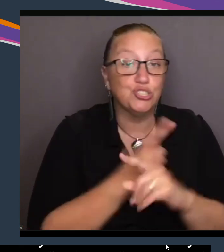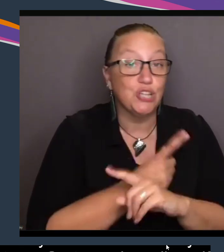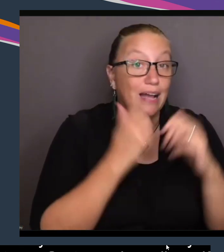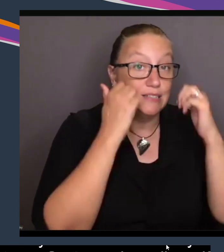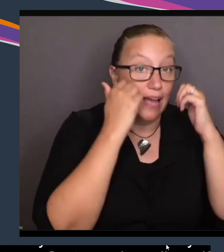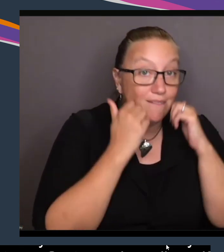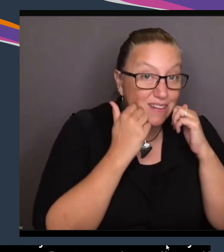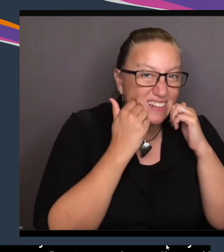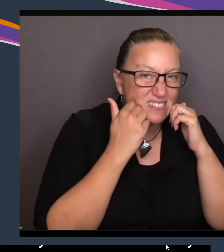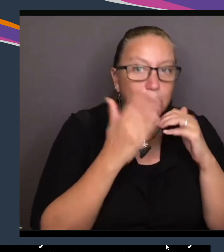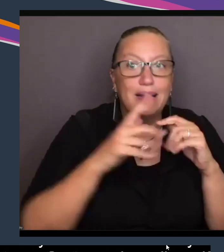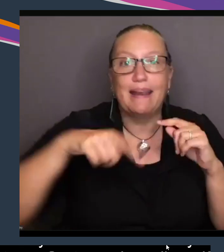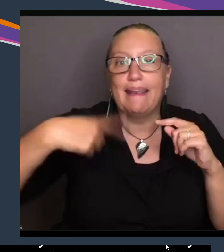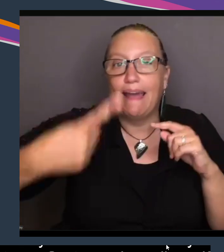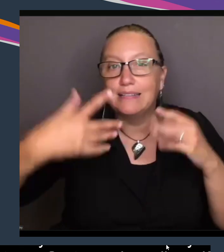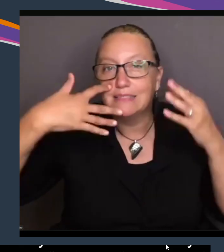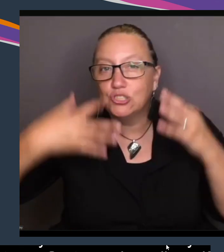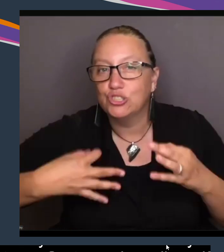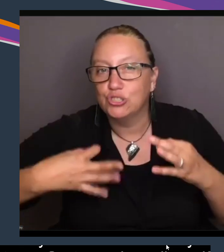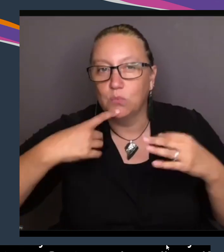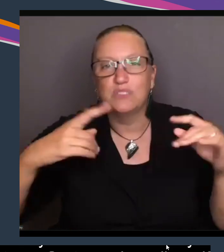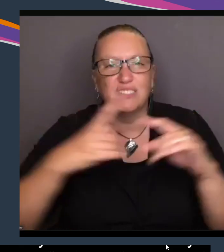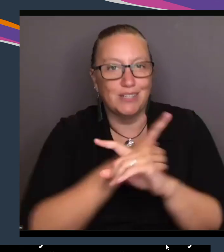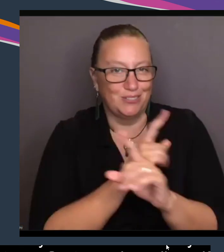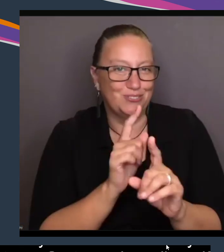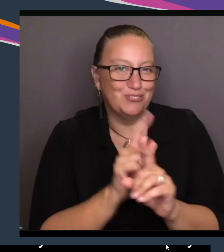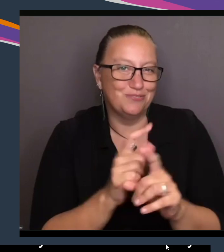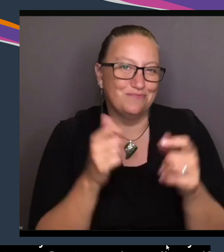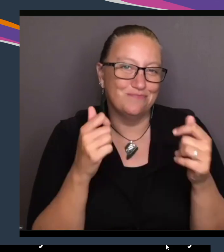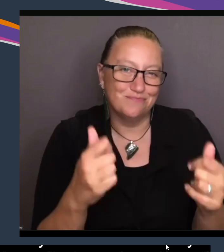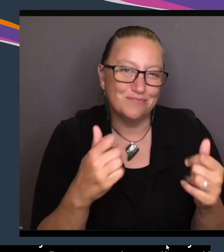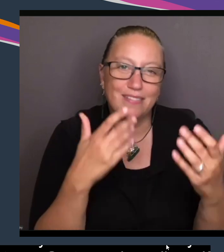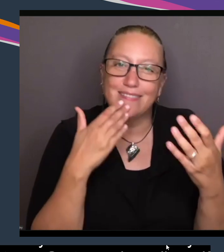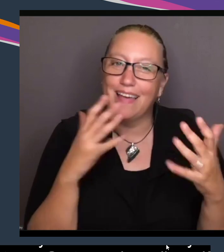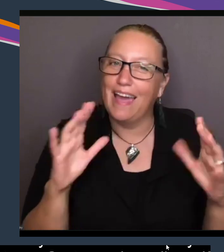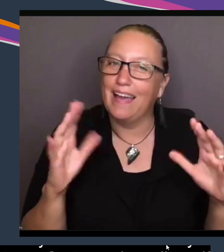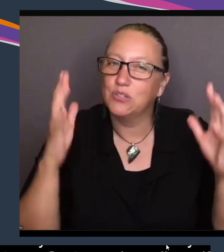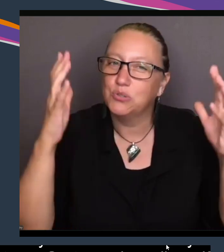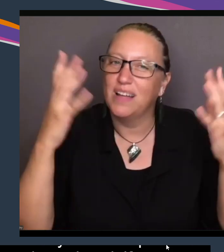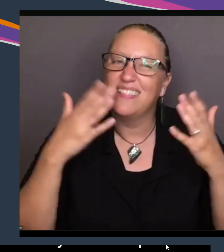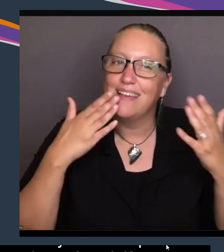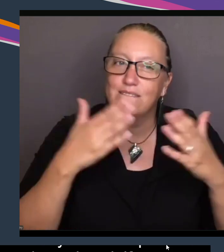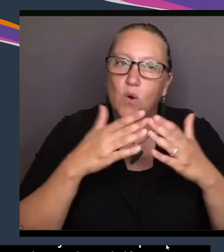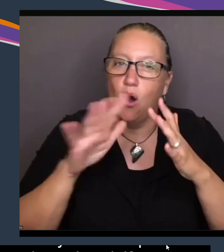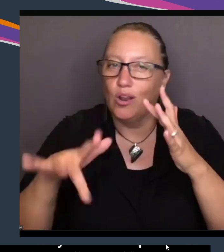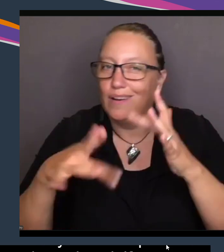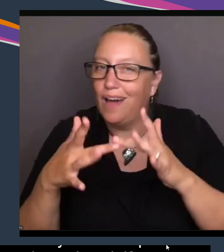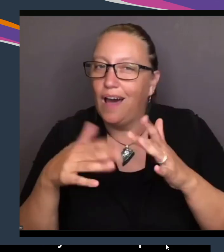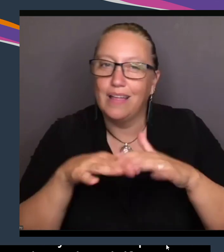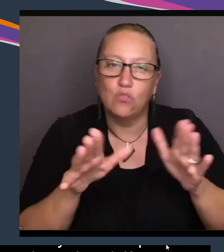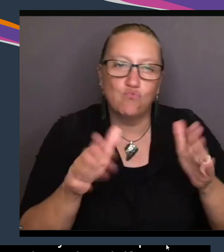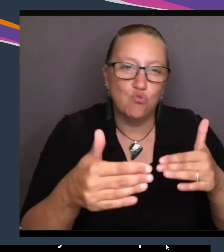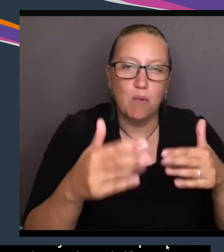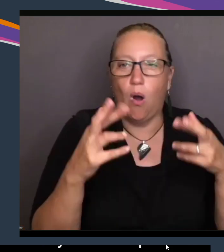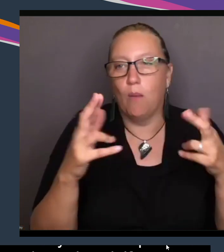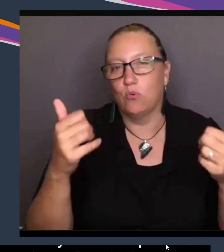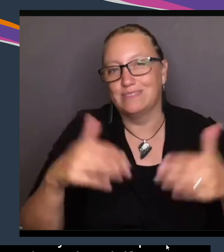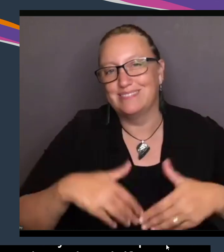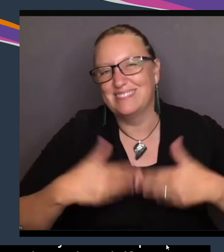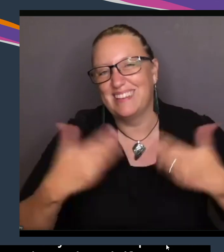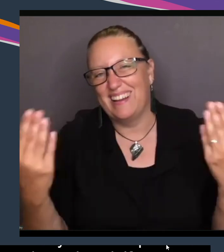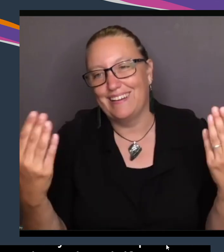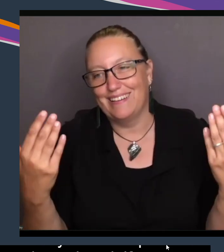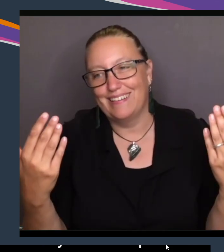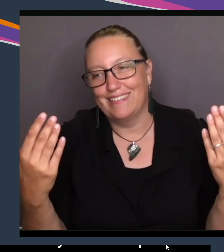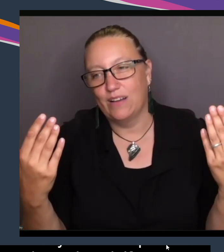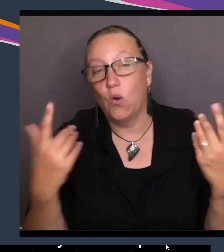that follow. So thank you, everyone. Thank you, everyone online. I hope you have a good rest of your day, and I hope